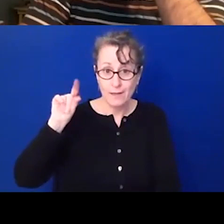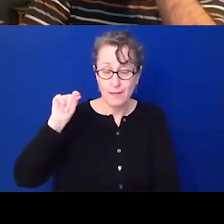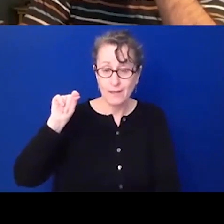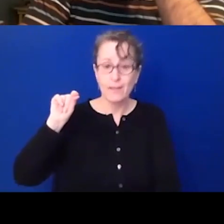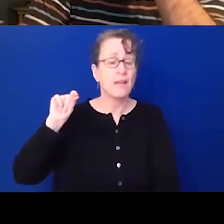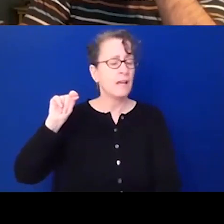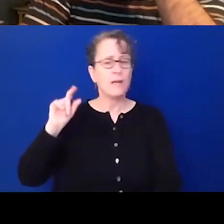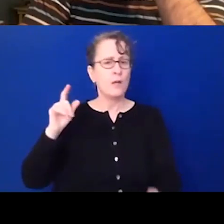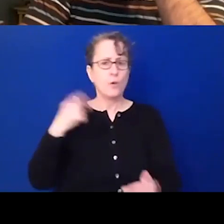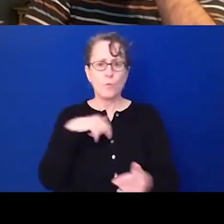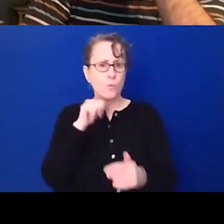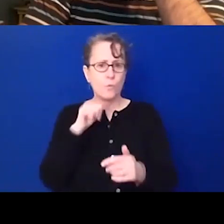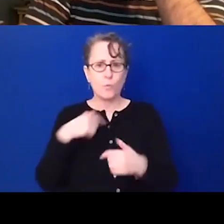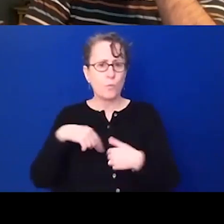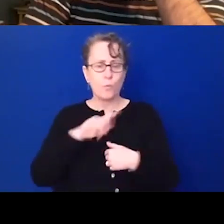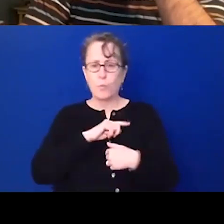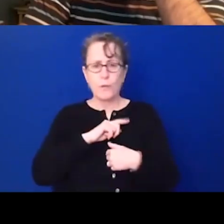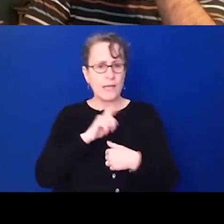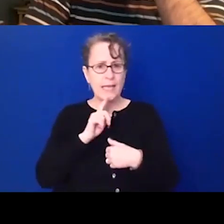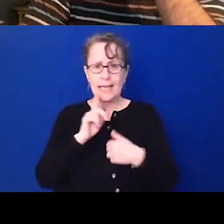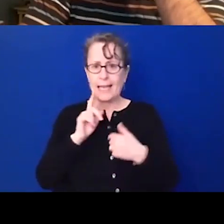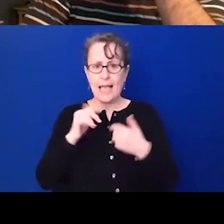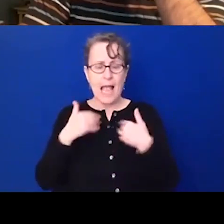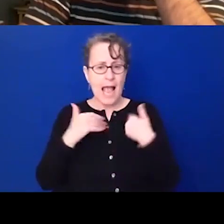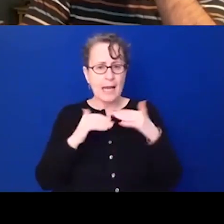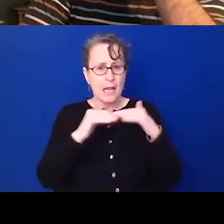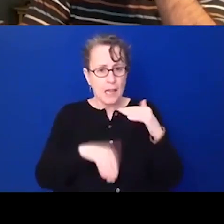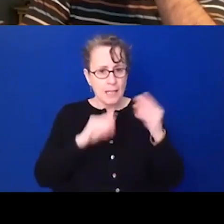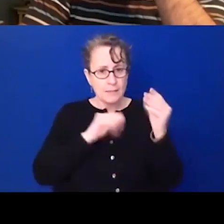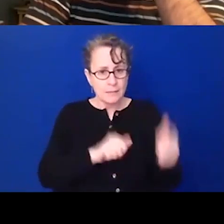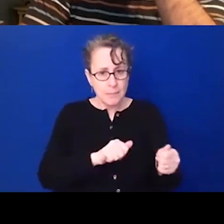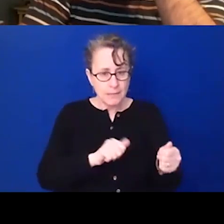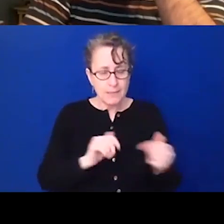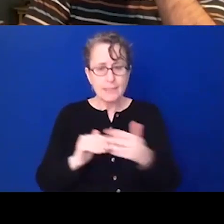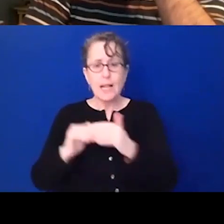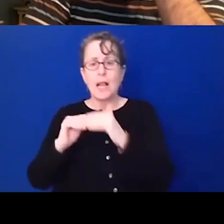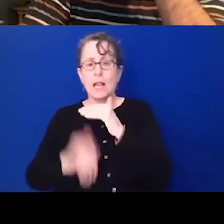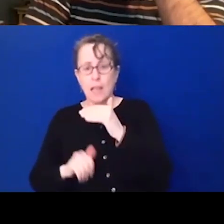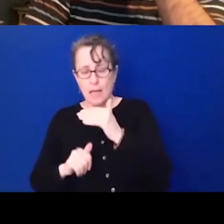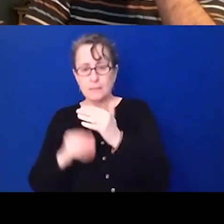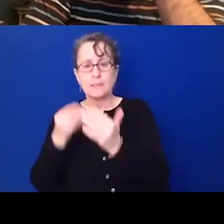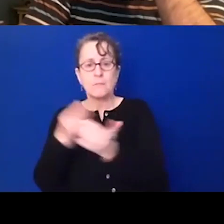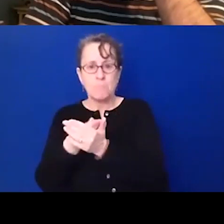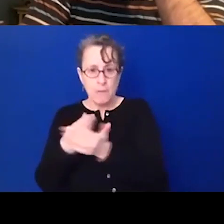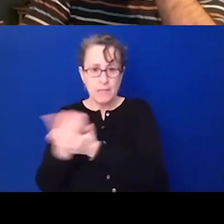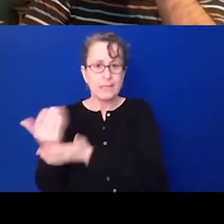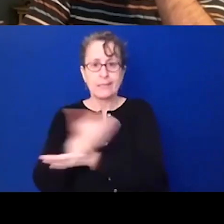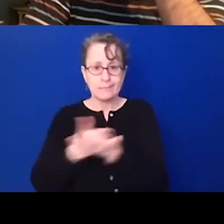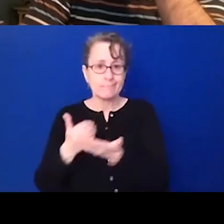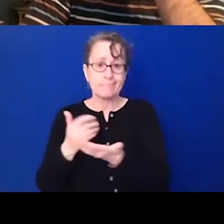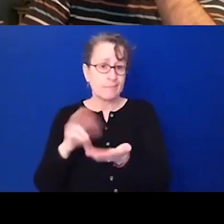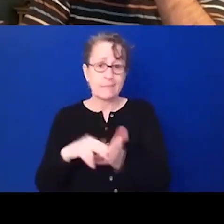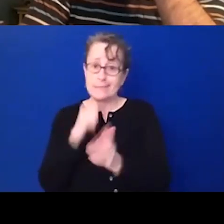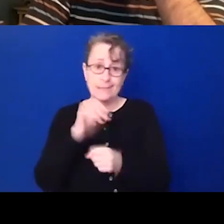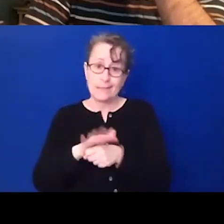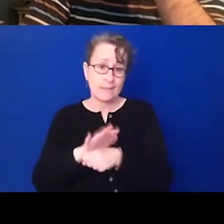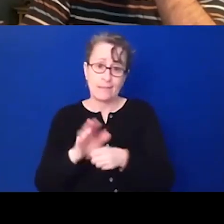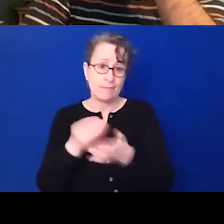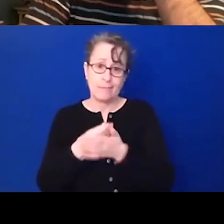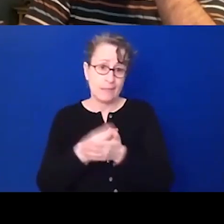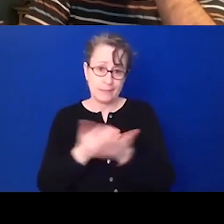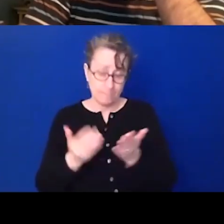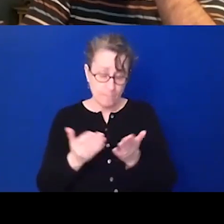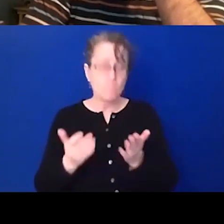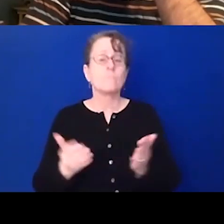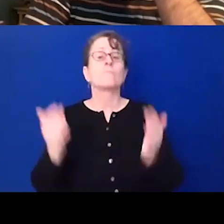under on both expenses and particularly on revenues and ran a deficit there. In FY 21,